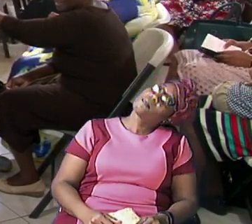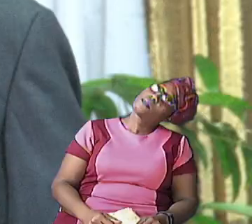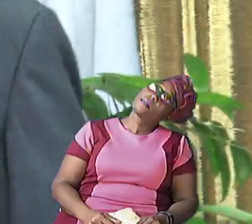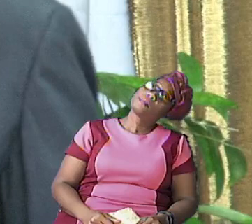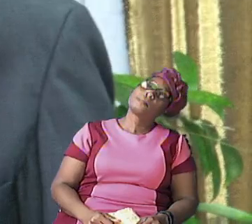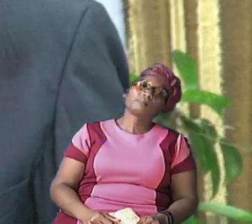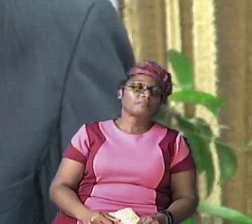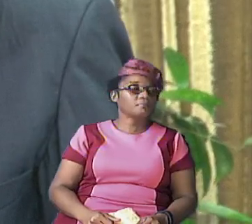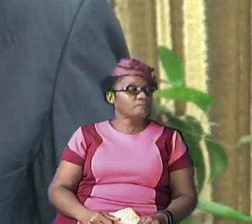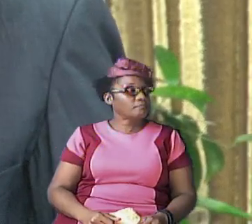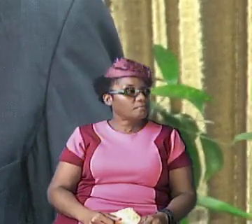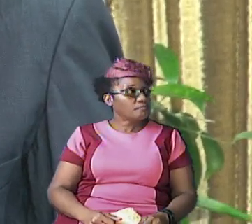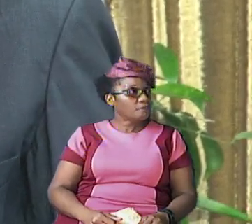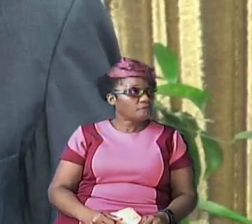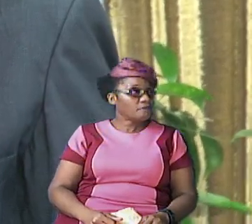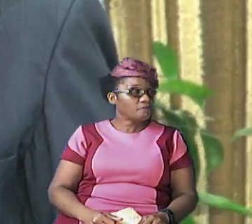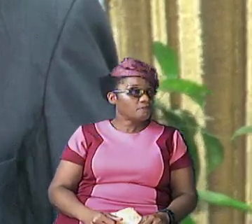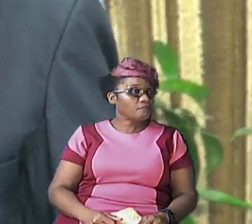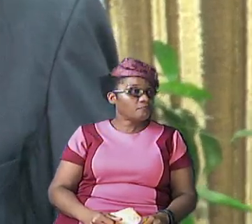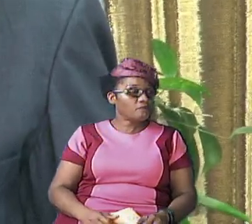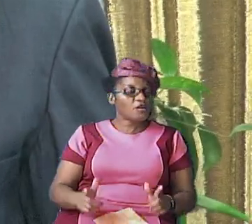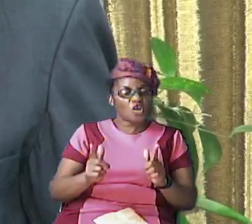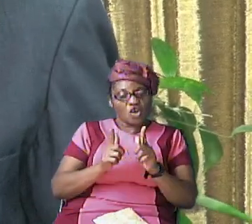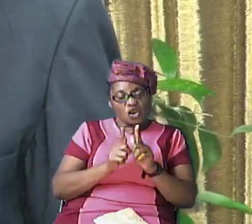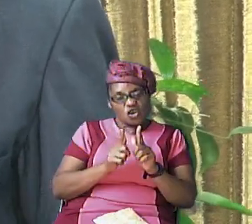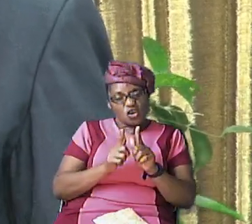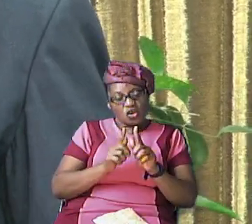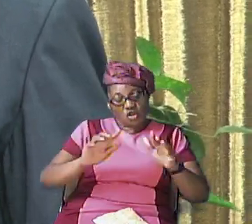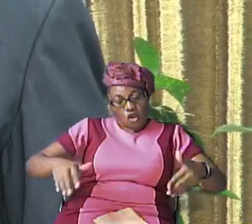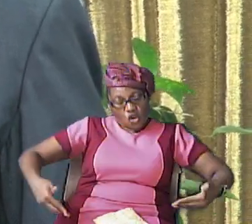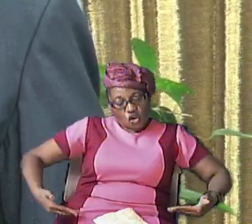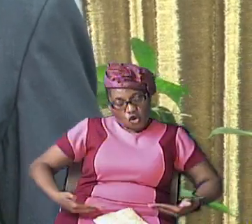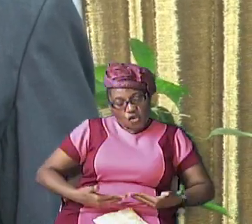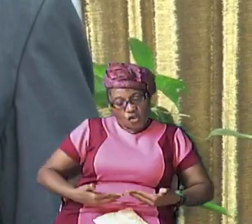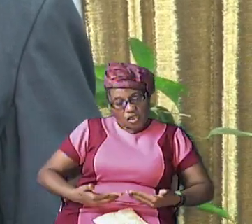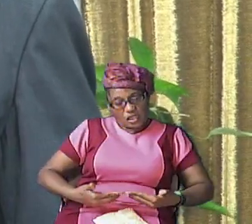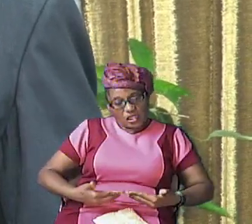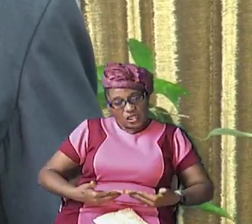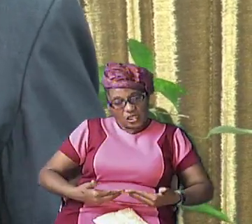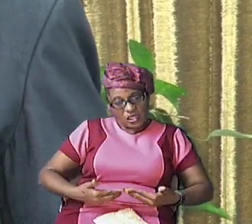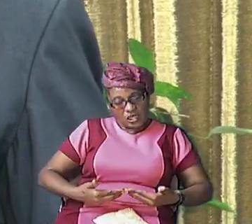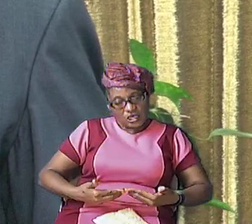We'd ask you to give a small greeting. But then